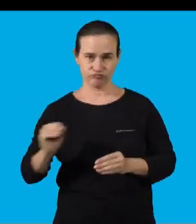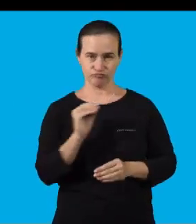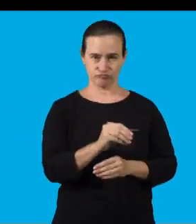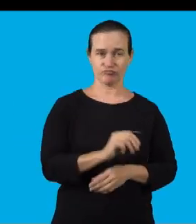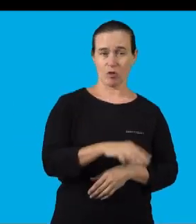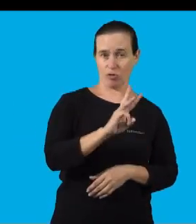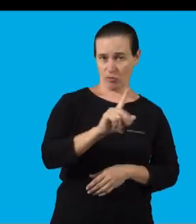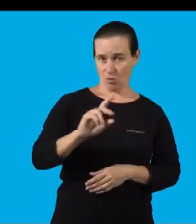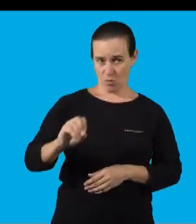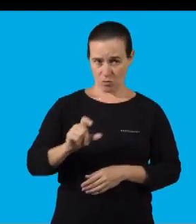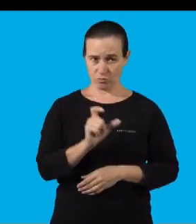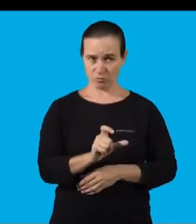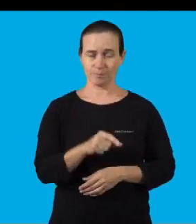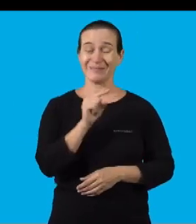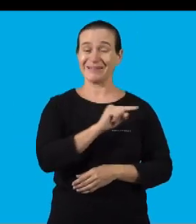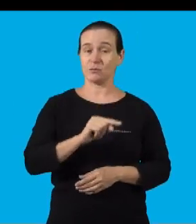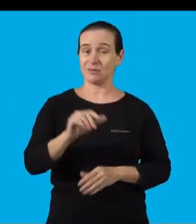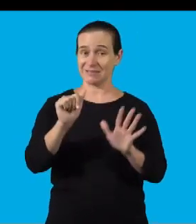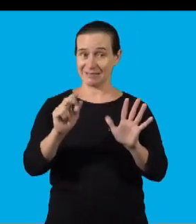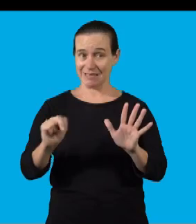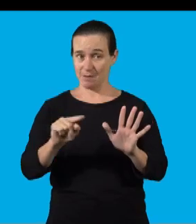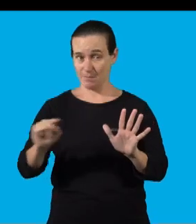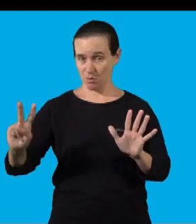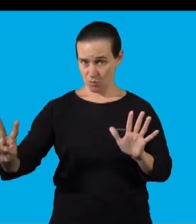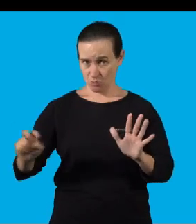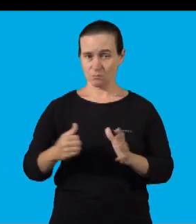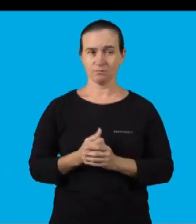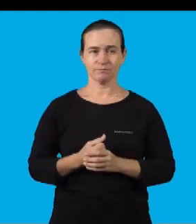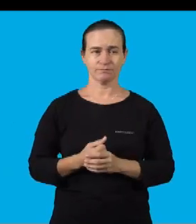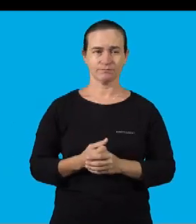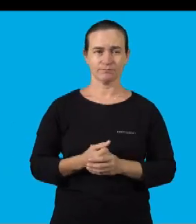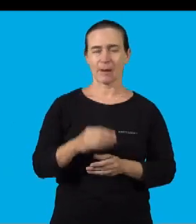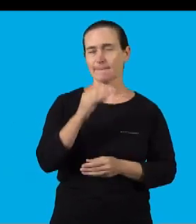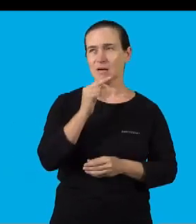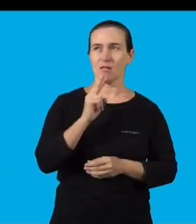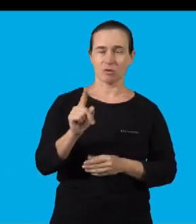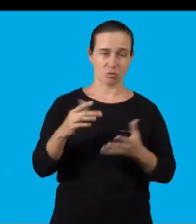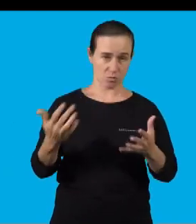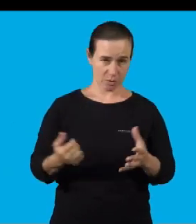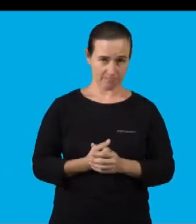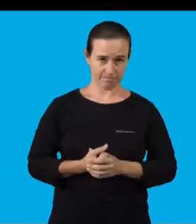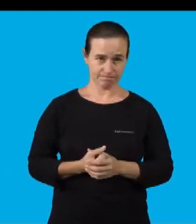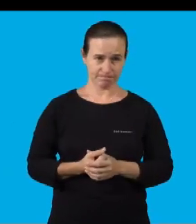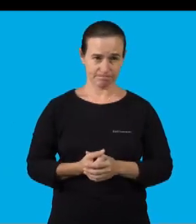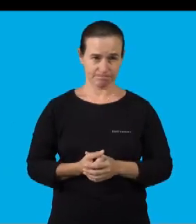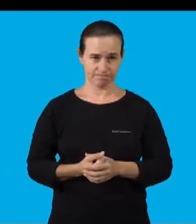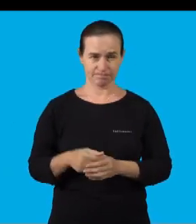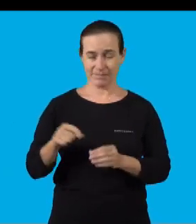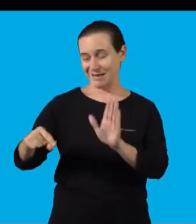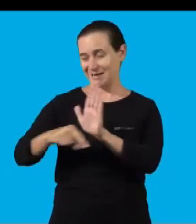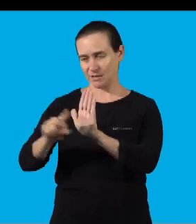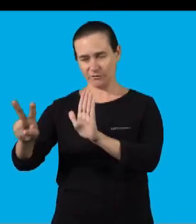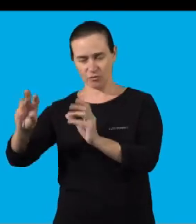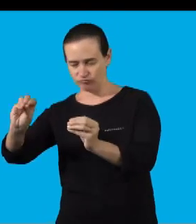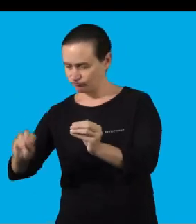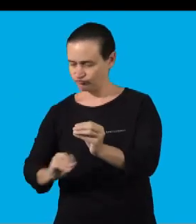have 310. That is going to be 6n minus 2. Of course, that's going to give us 6n. We know that if we